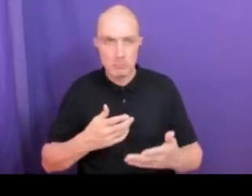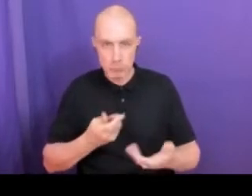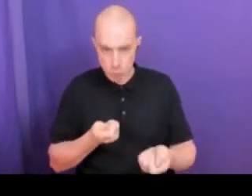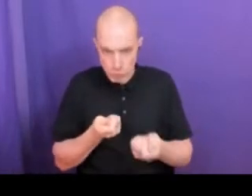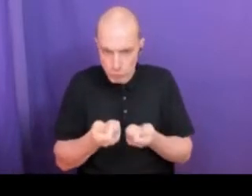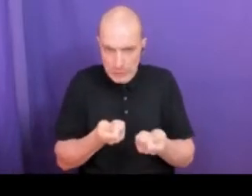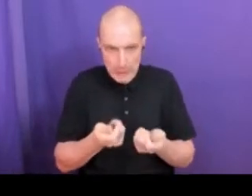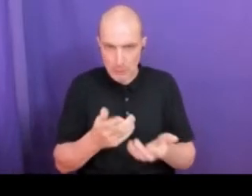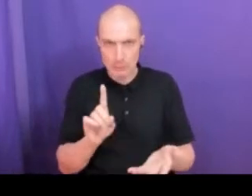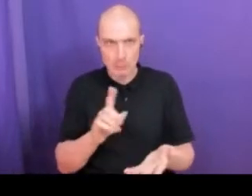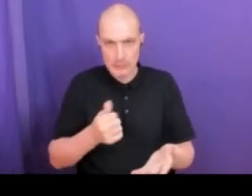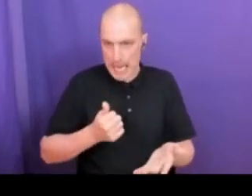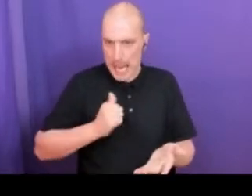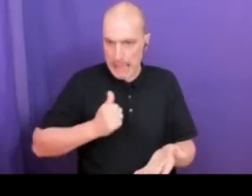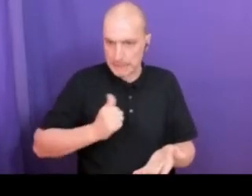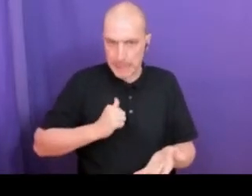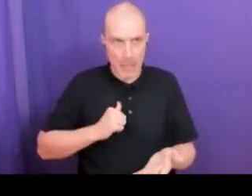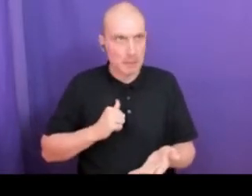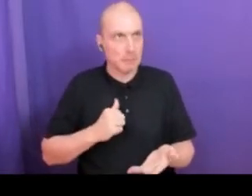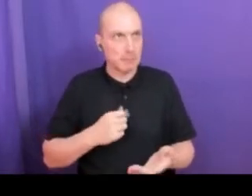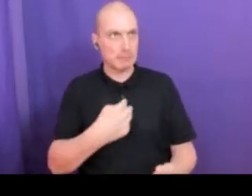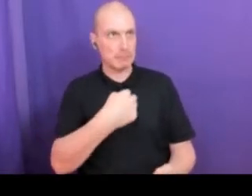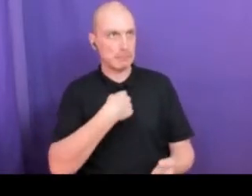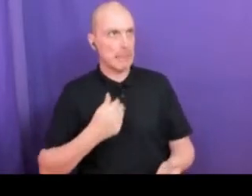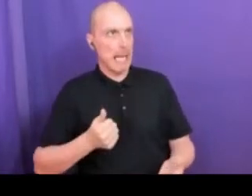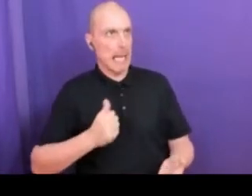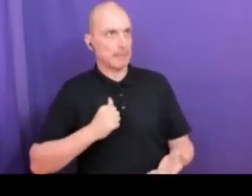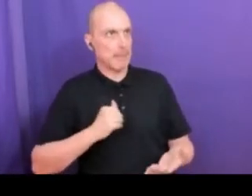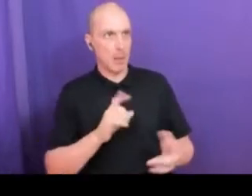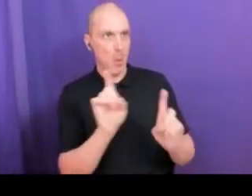then it's quite hard to fit that research into that context.